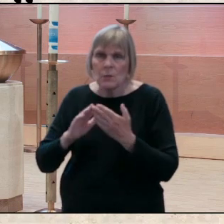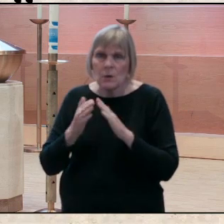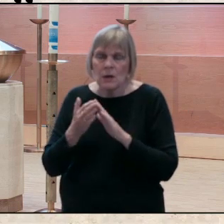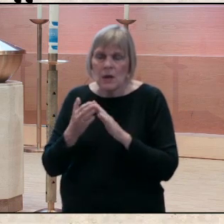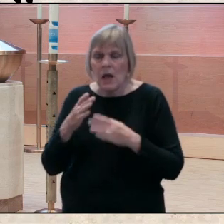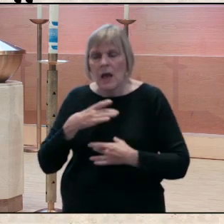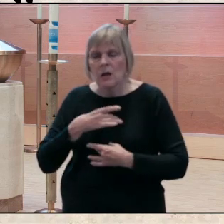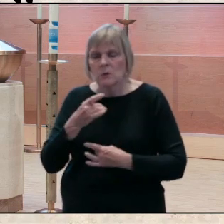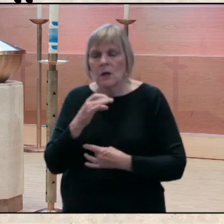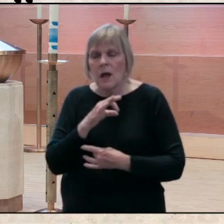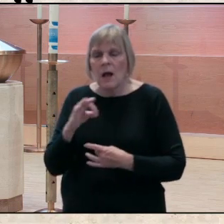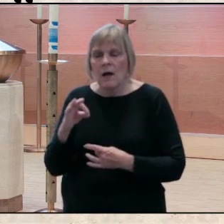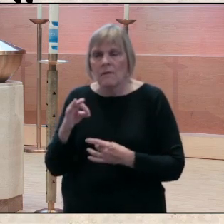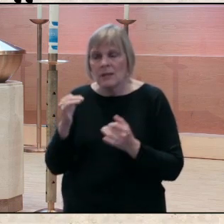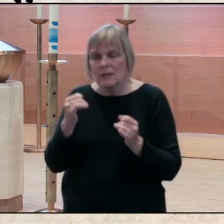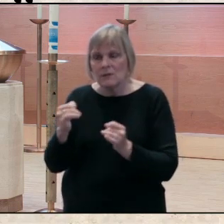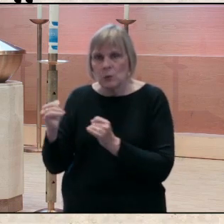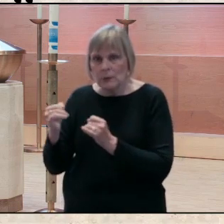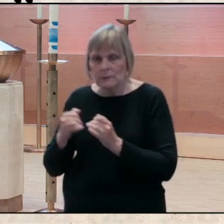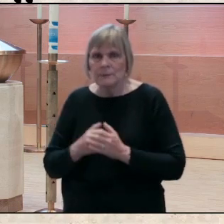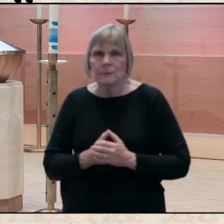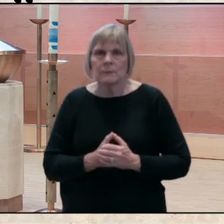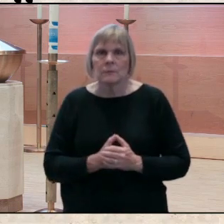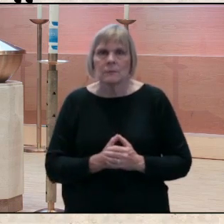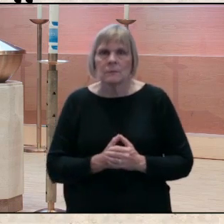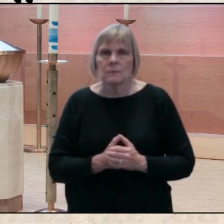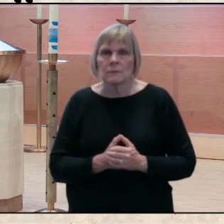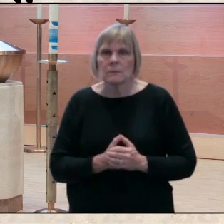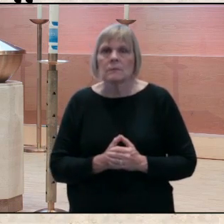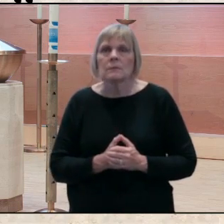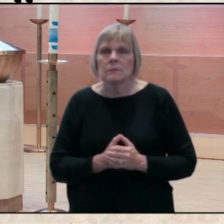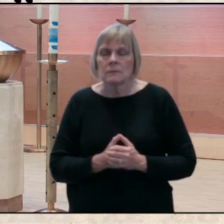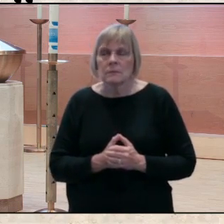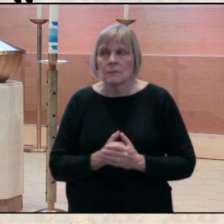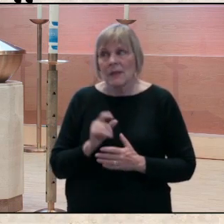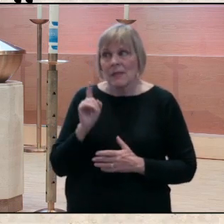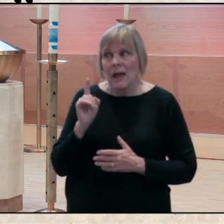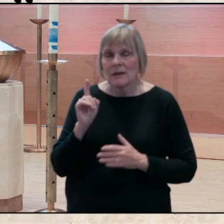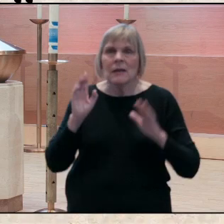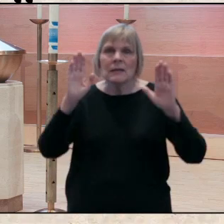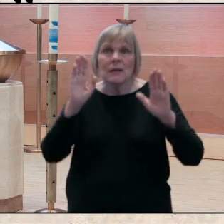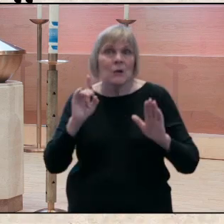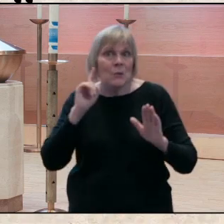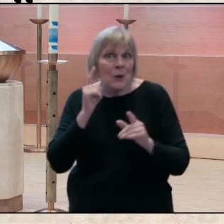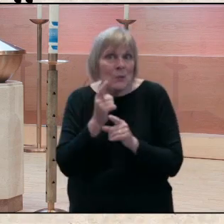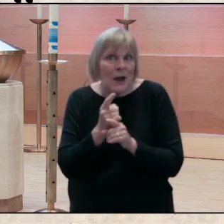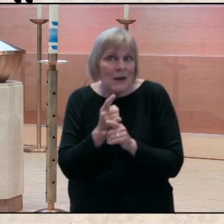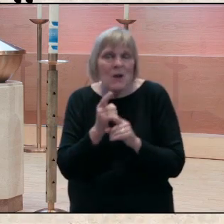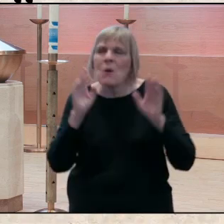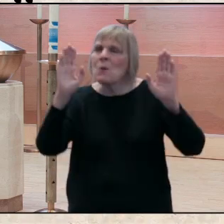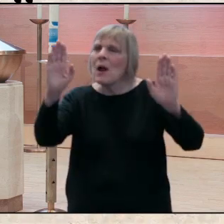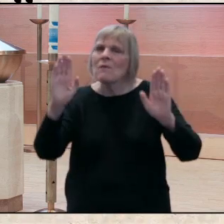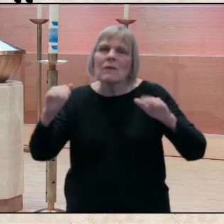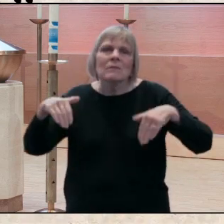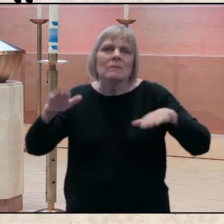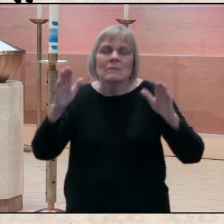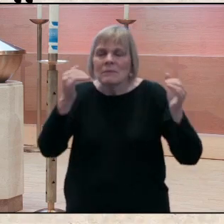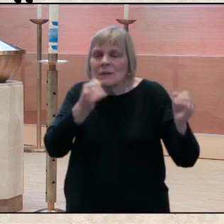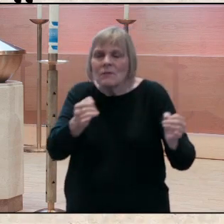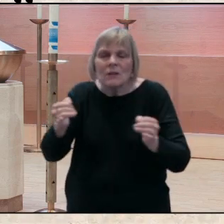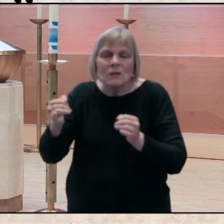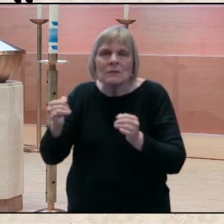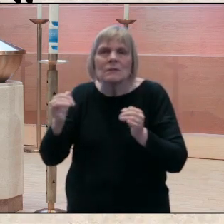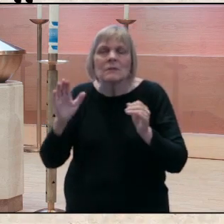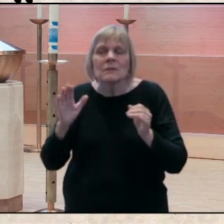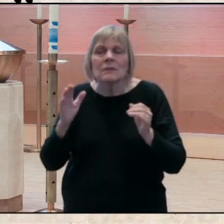the interests of the individual." And man, we hear that, we're like, that sounds great, right? The sacrifice individual for the